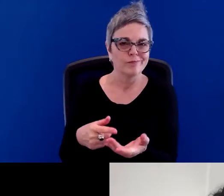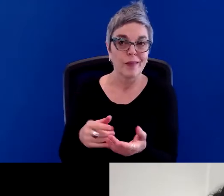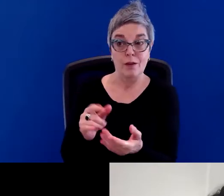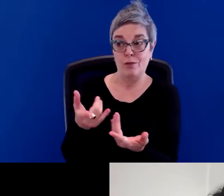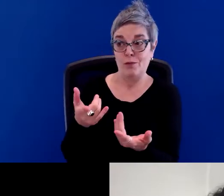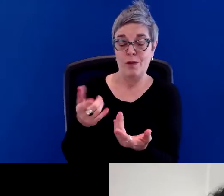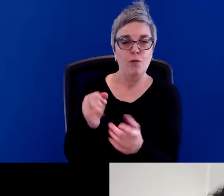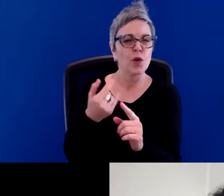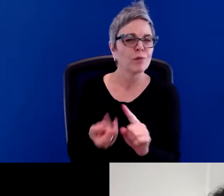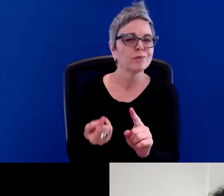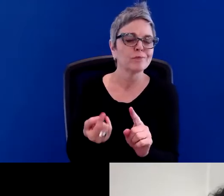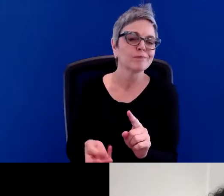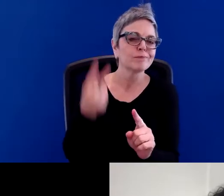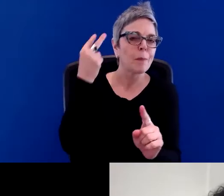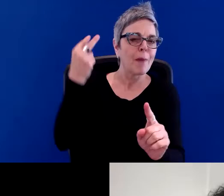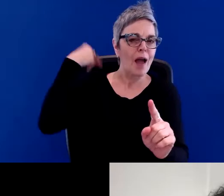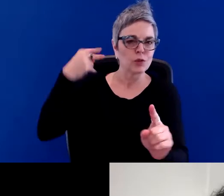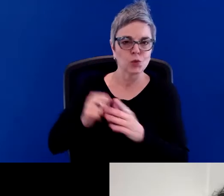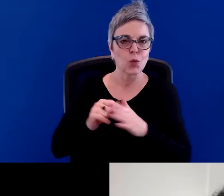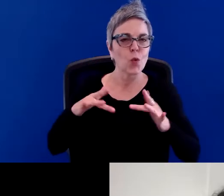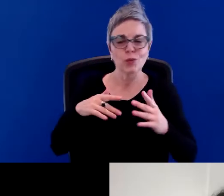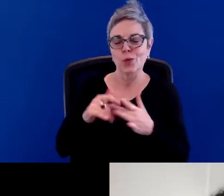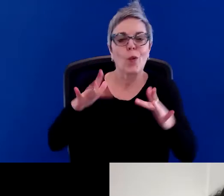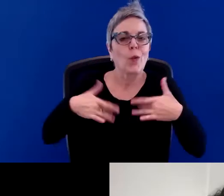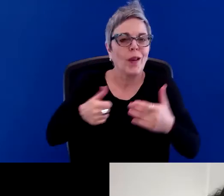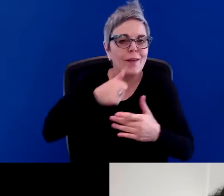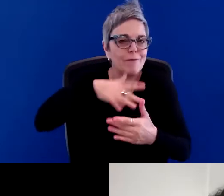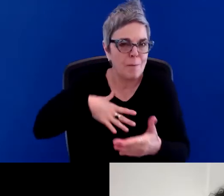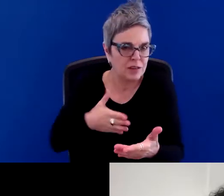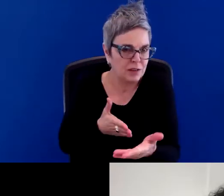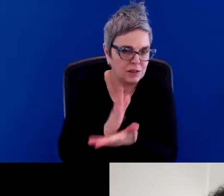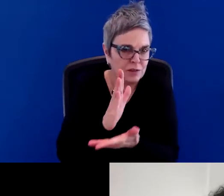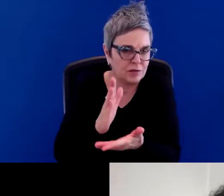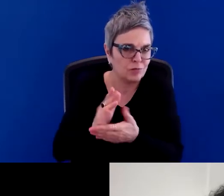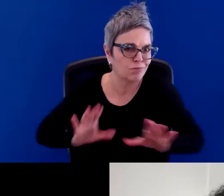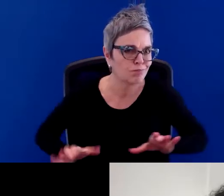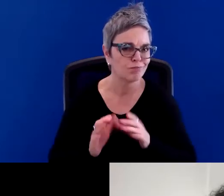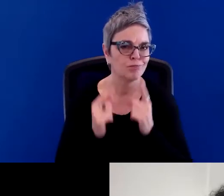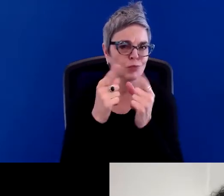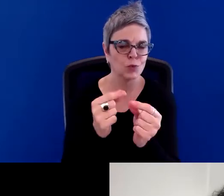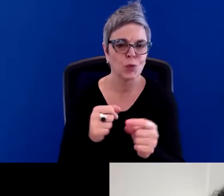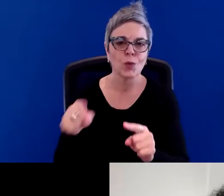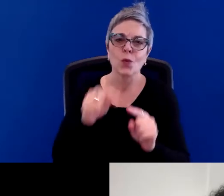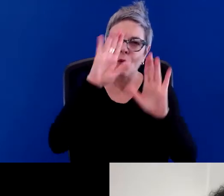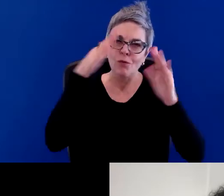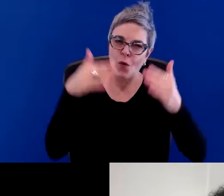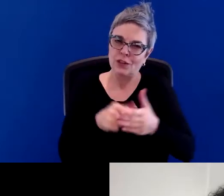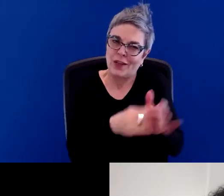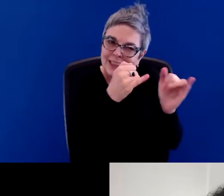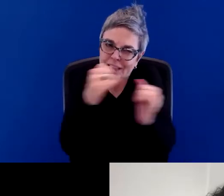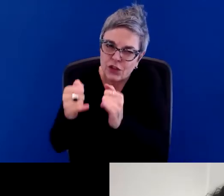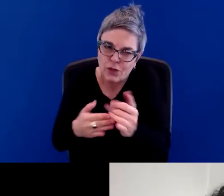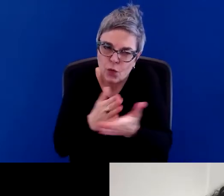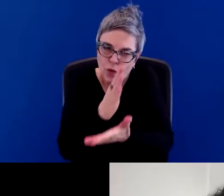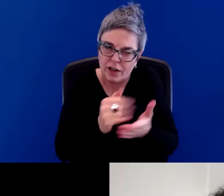the hashtags pro-choice and reproductive rights largely emphasized individual rights to abortion as the primary